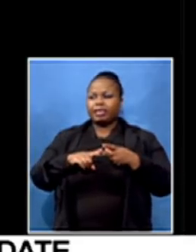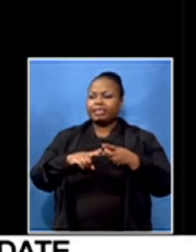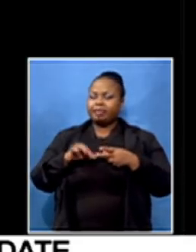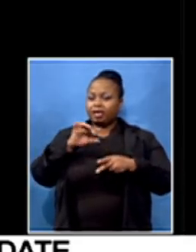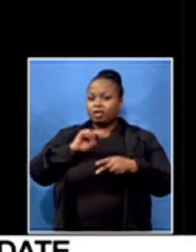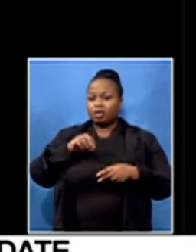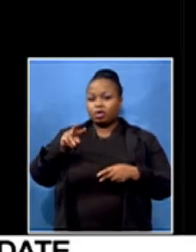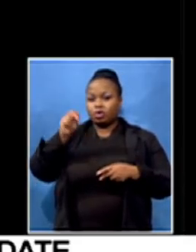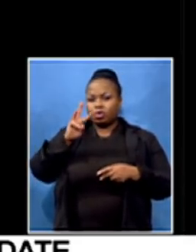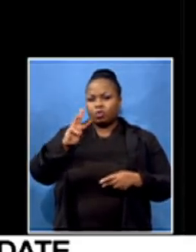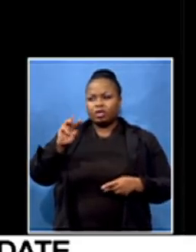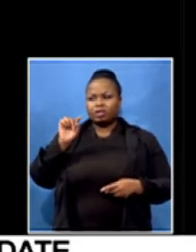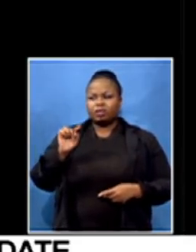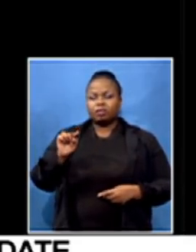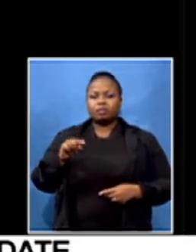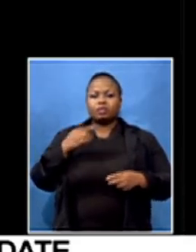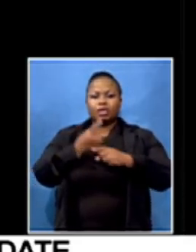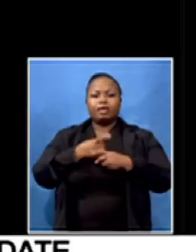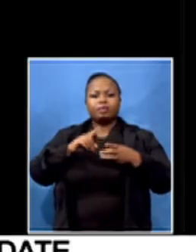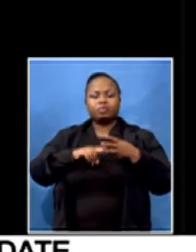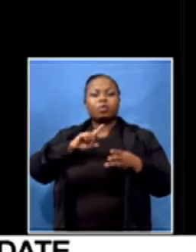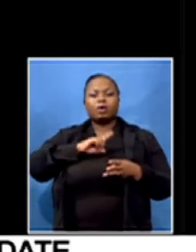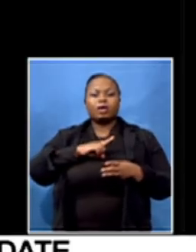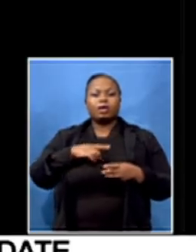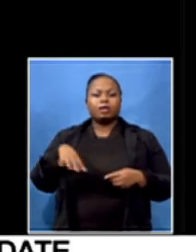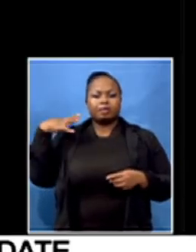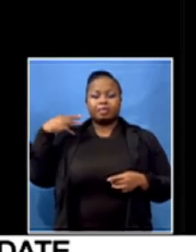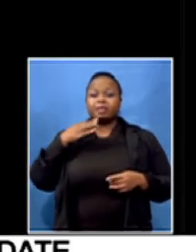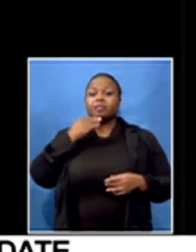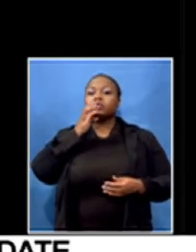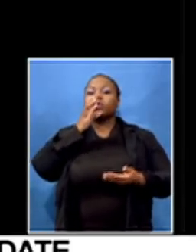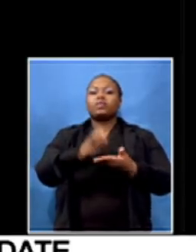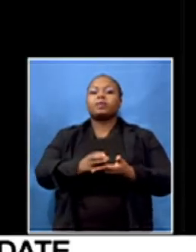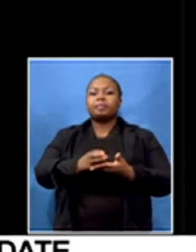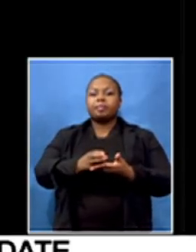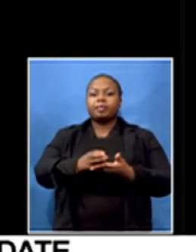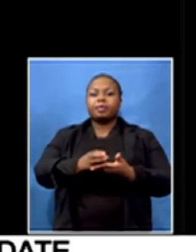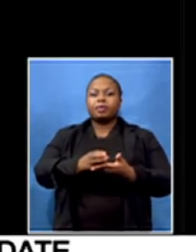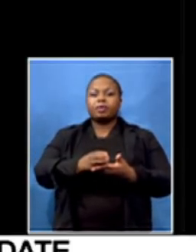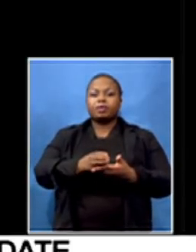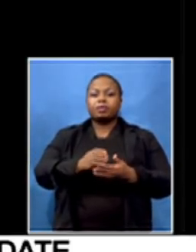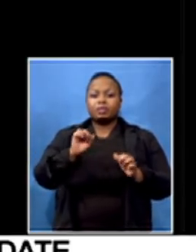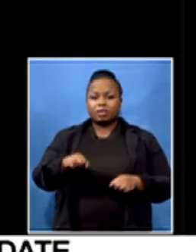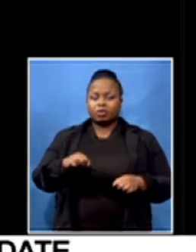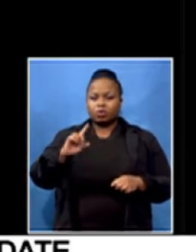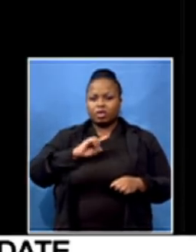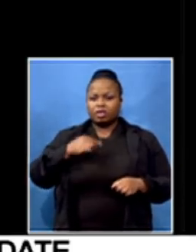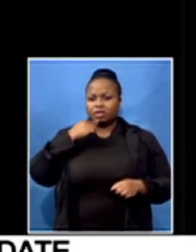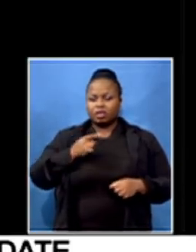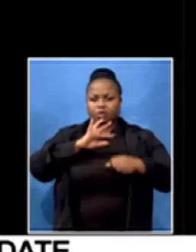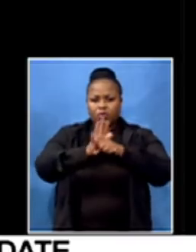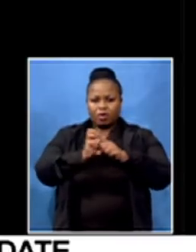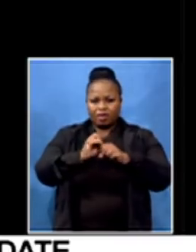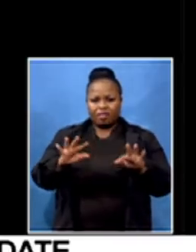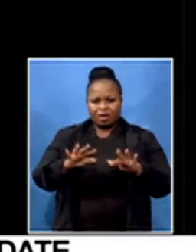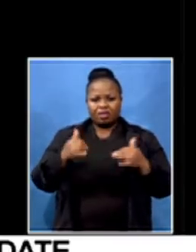sewage spillages. Minister, can you confirm that as you can confirm, it has been found that COVID-19 has